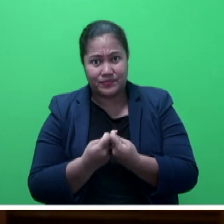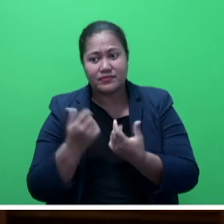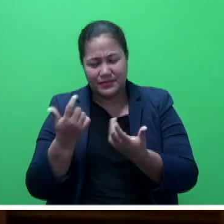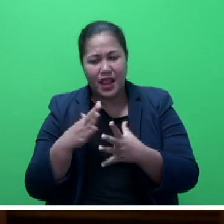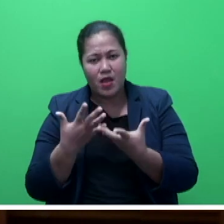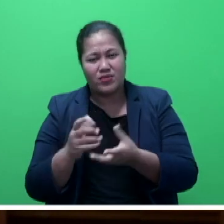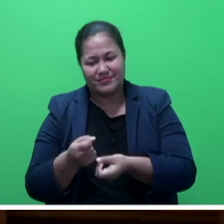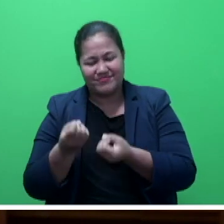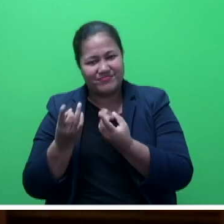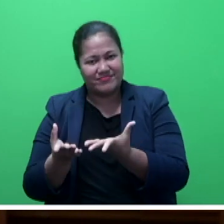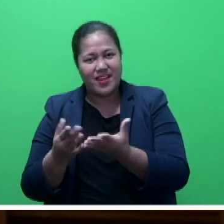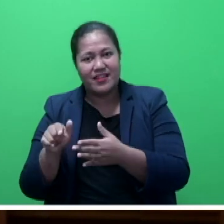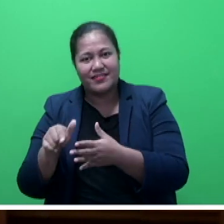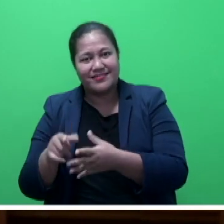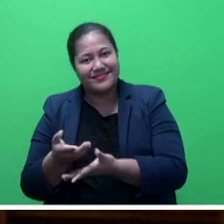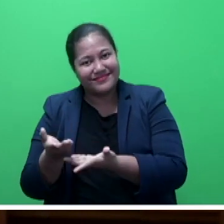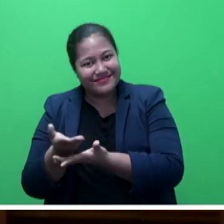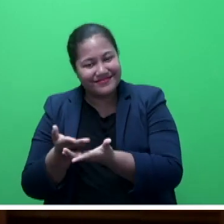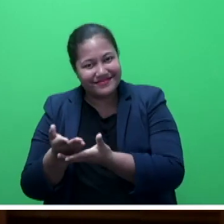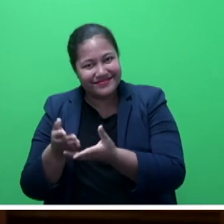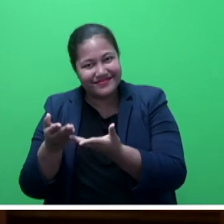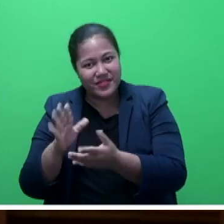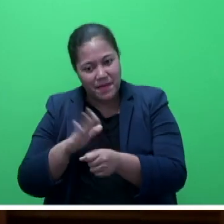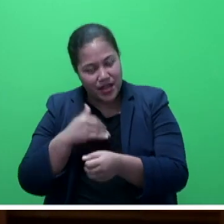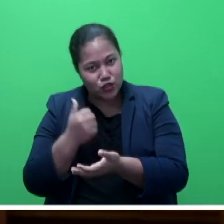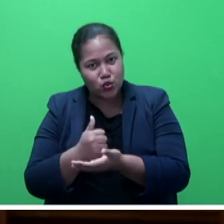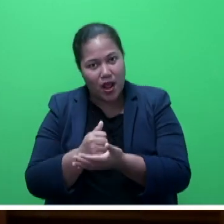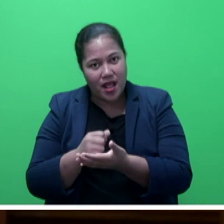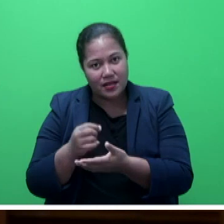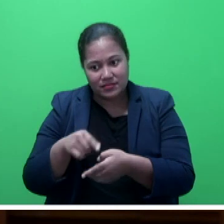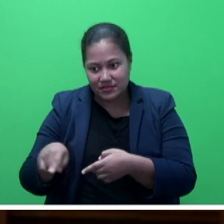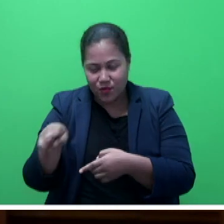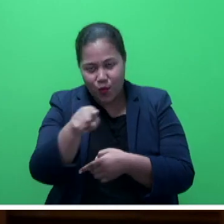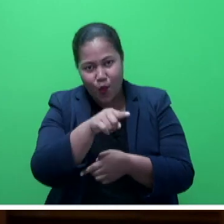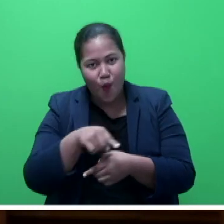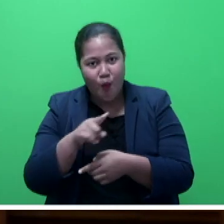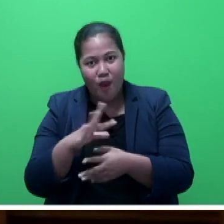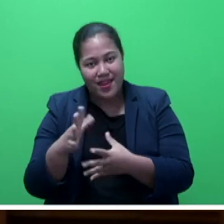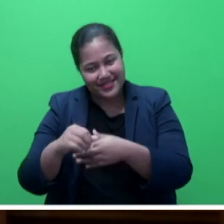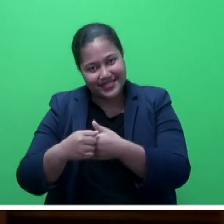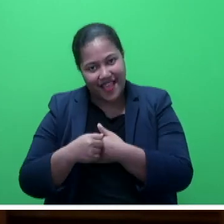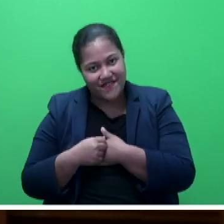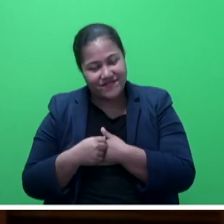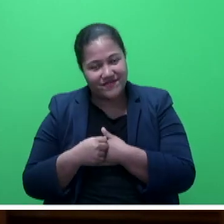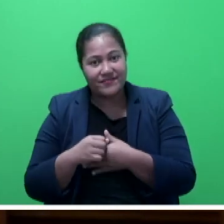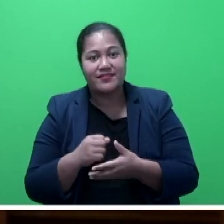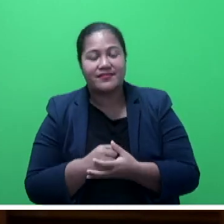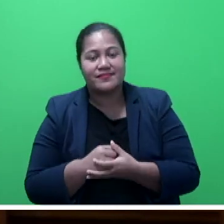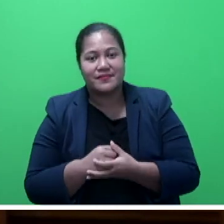and none of the crew on board ever disembarked. But because we would always